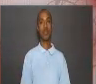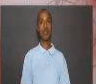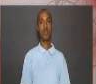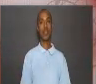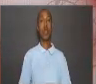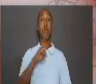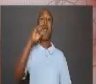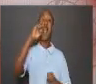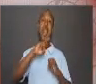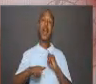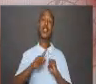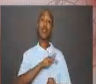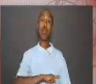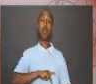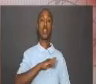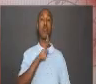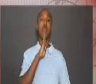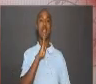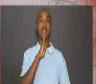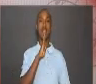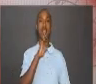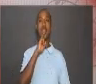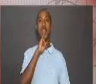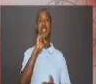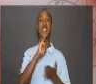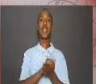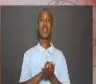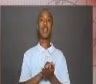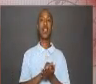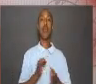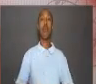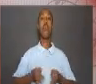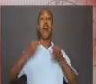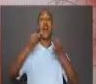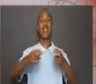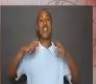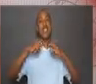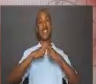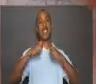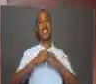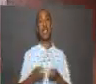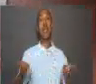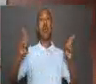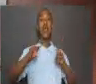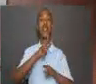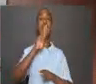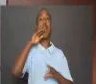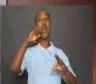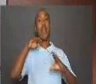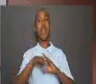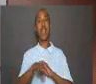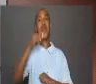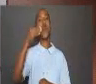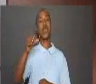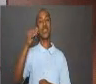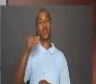One last property of bases is that they conduct electricity when they are in